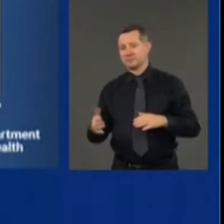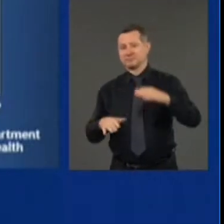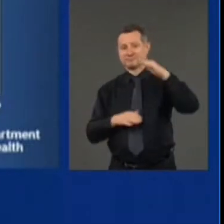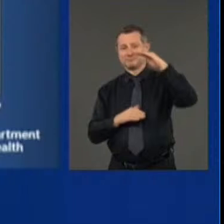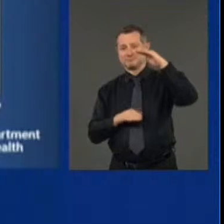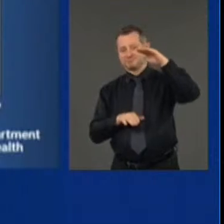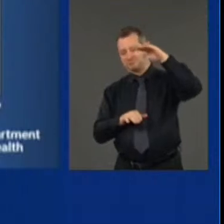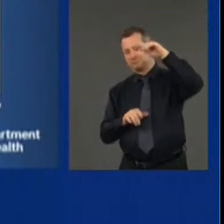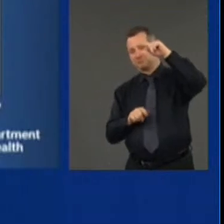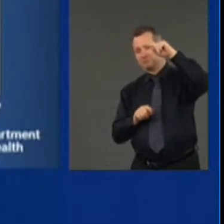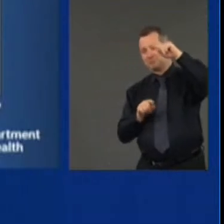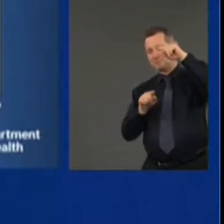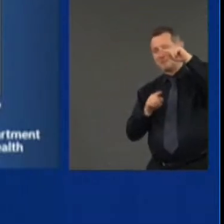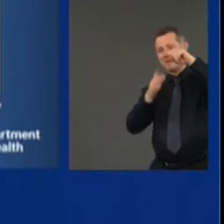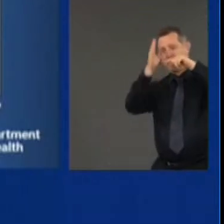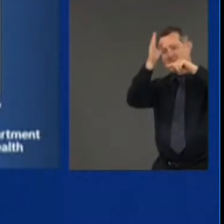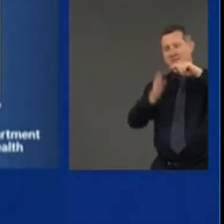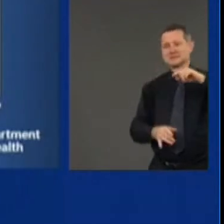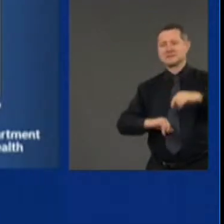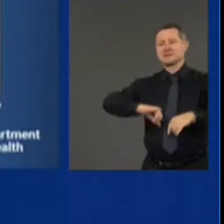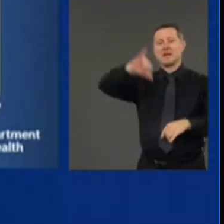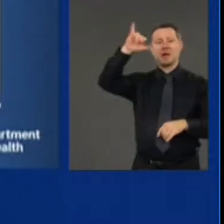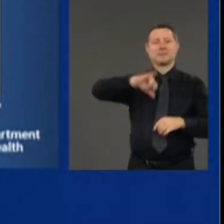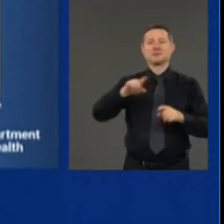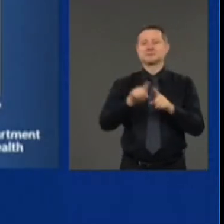same day, which is April 8th, the yellow line there.